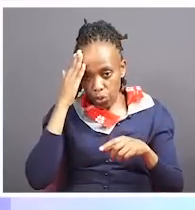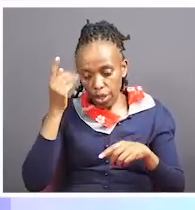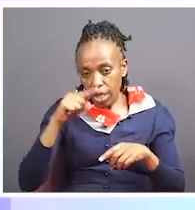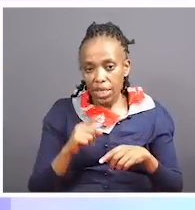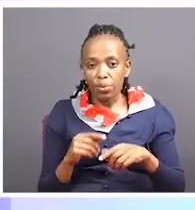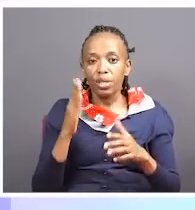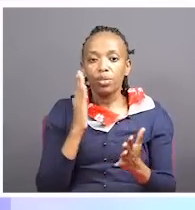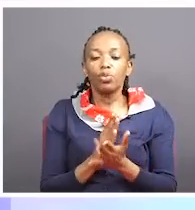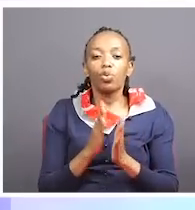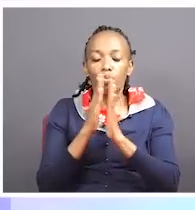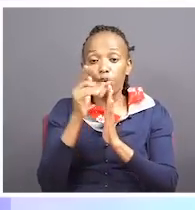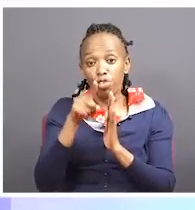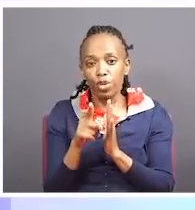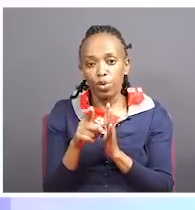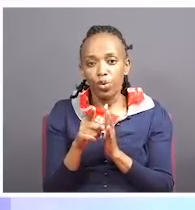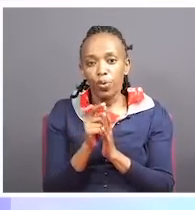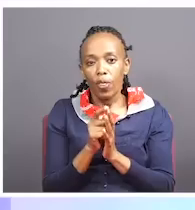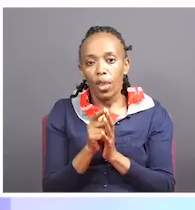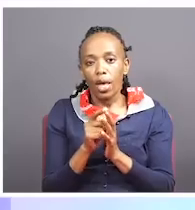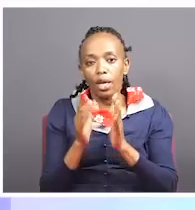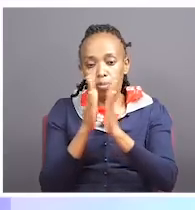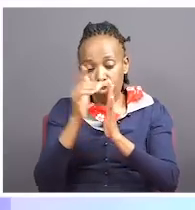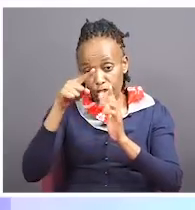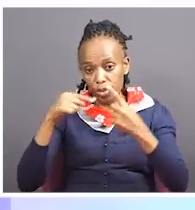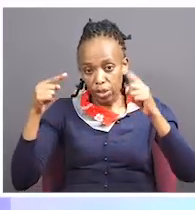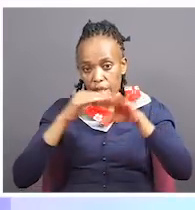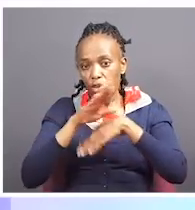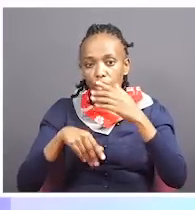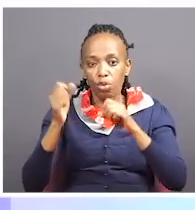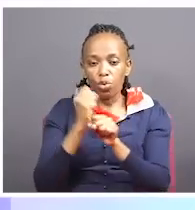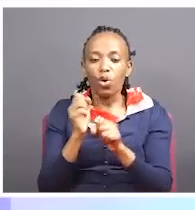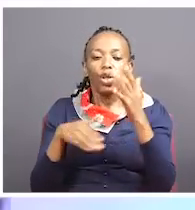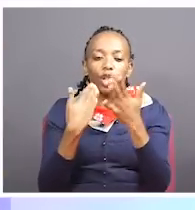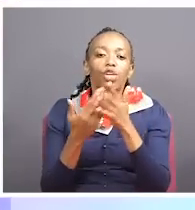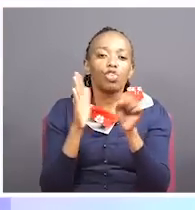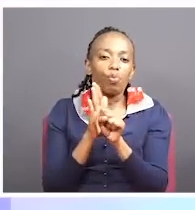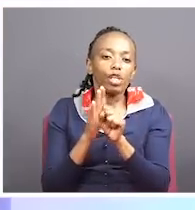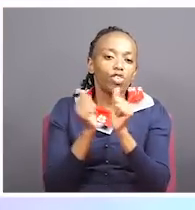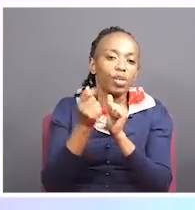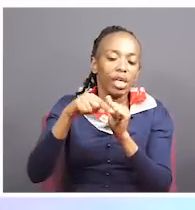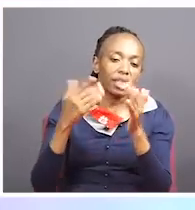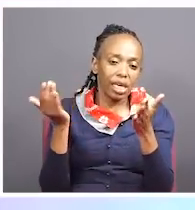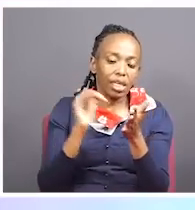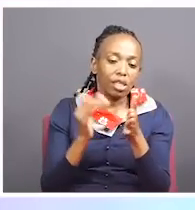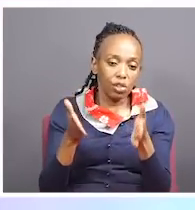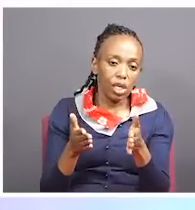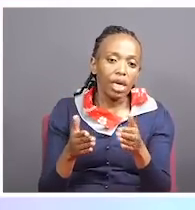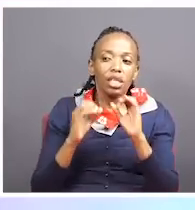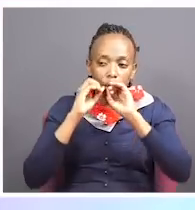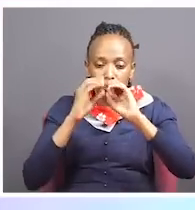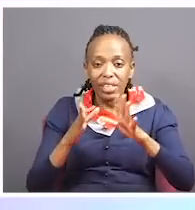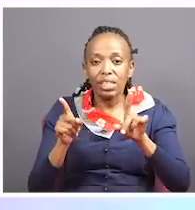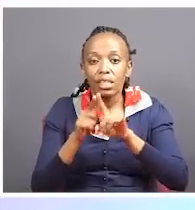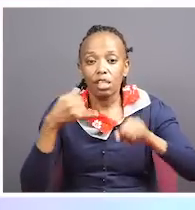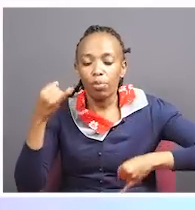And we certainly will be praying for you and rooting for you to succeed in all that you do. Thank you so much for being with us again today. It's